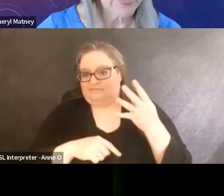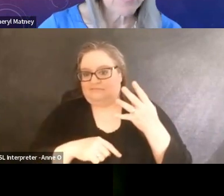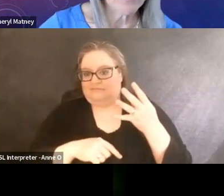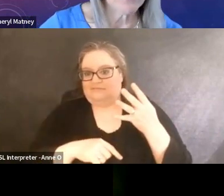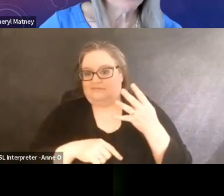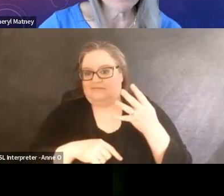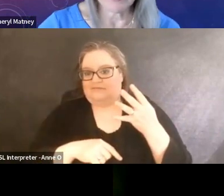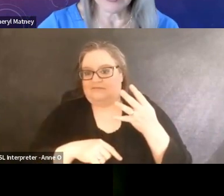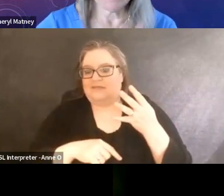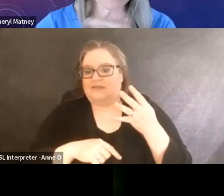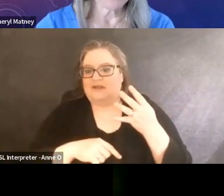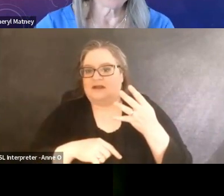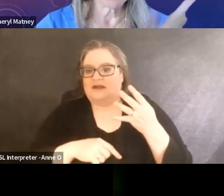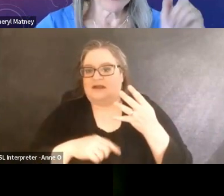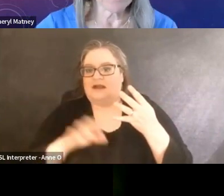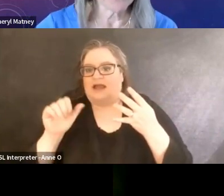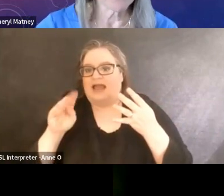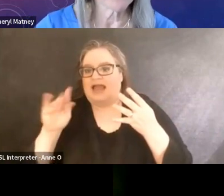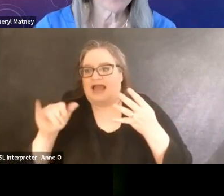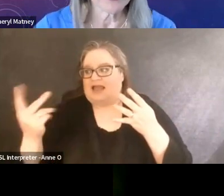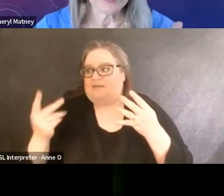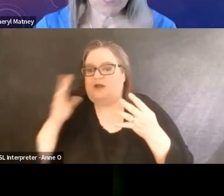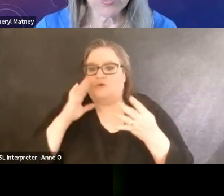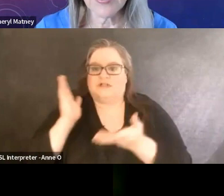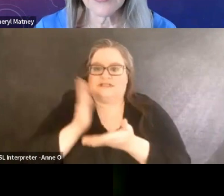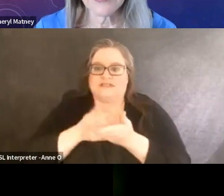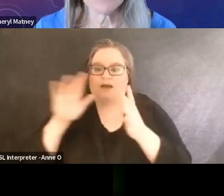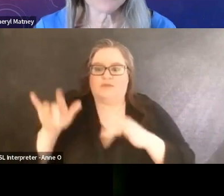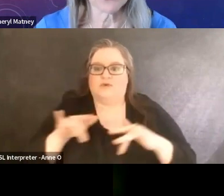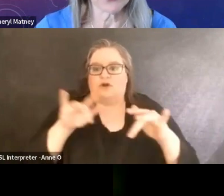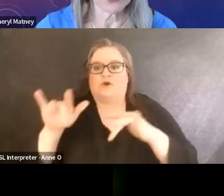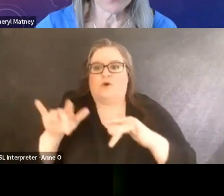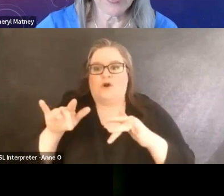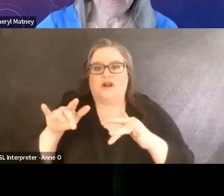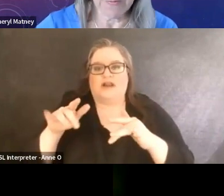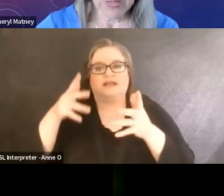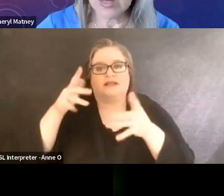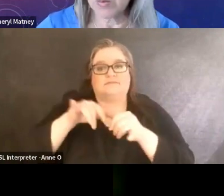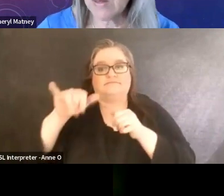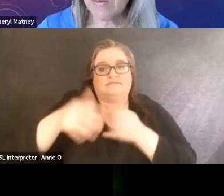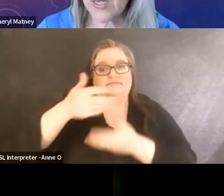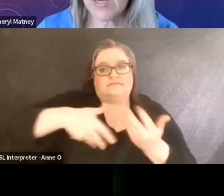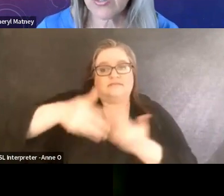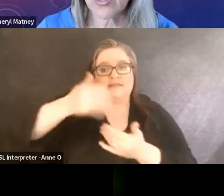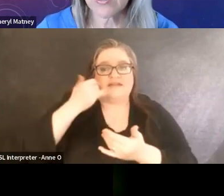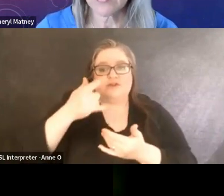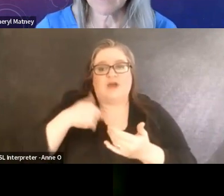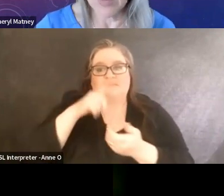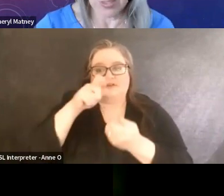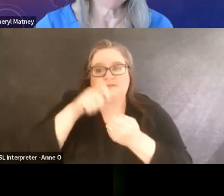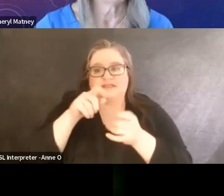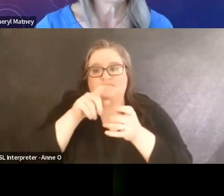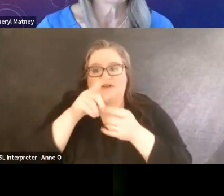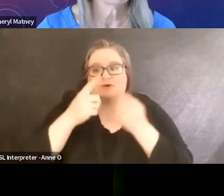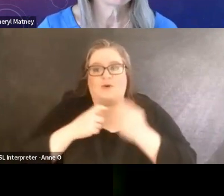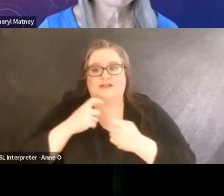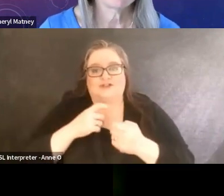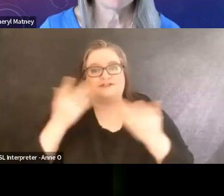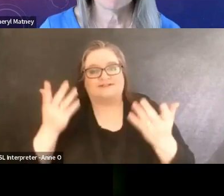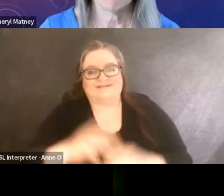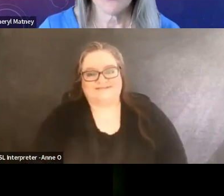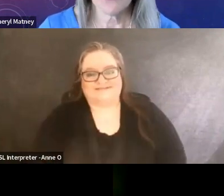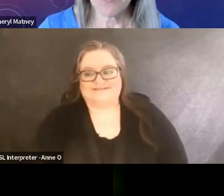I can, Amy and I will stop the recording and we'll hang out should you have very specific questions. So